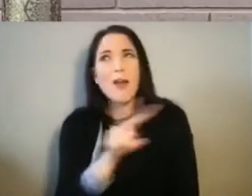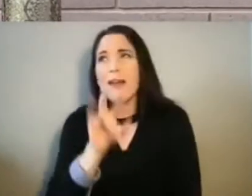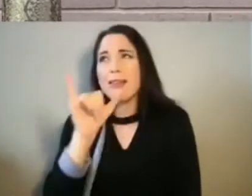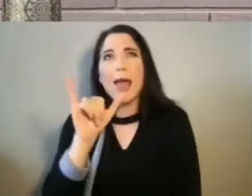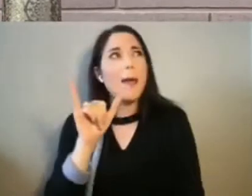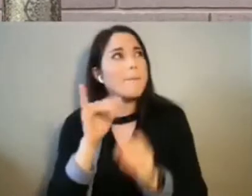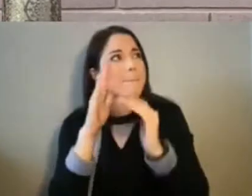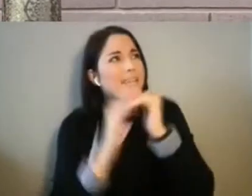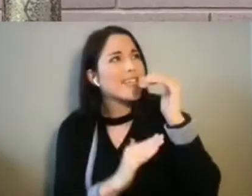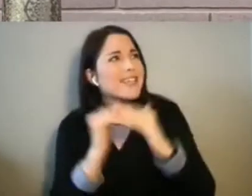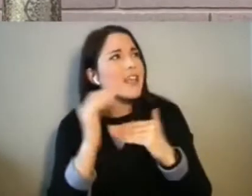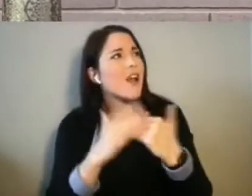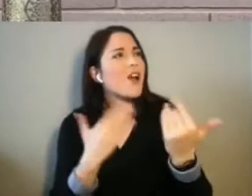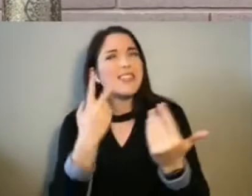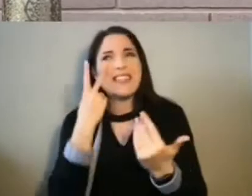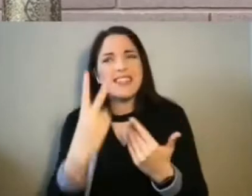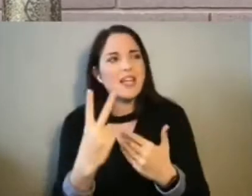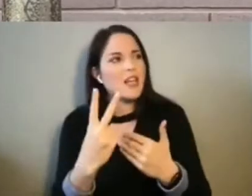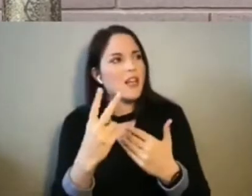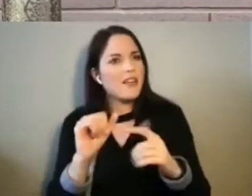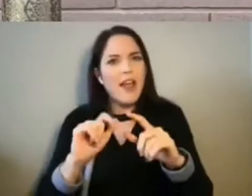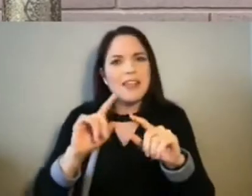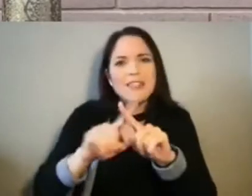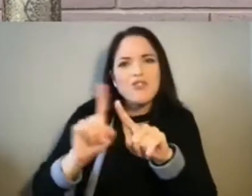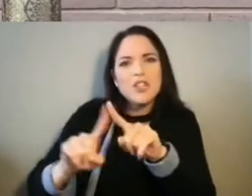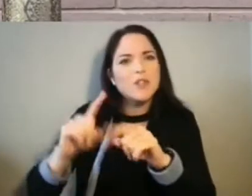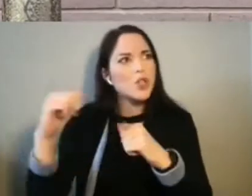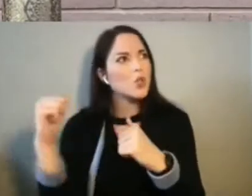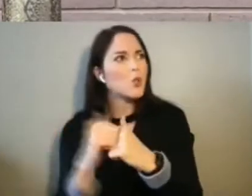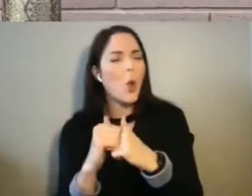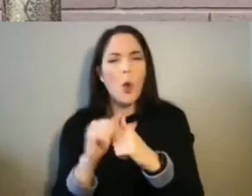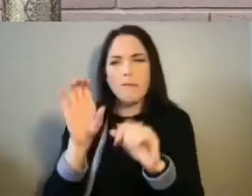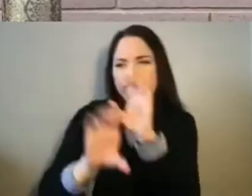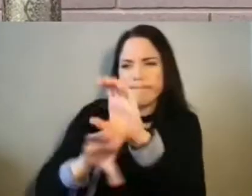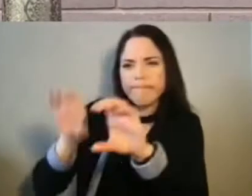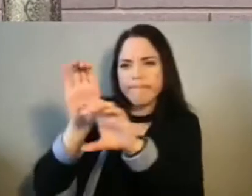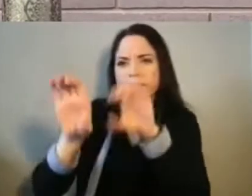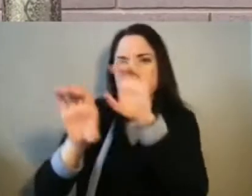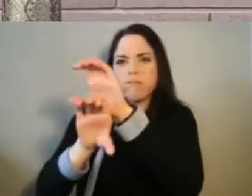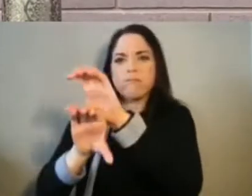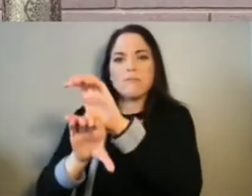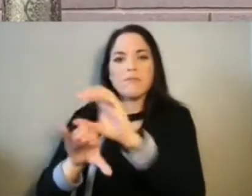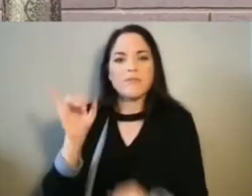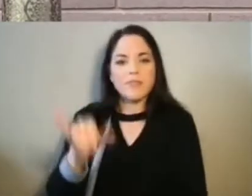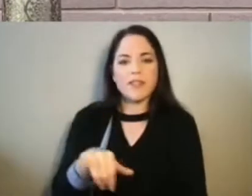works that's not going to end up in a heap of rubble."